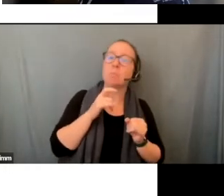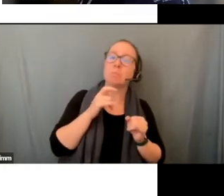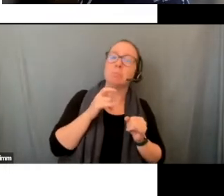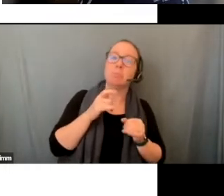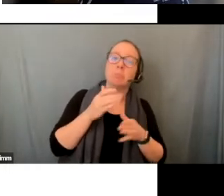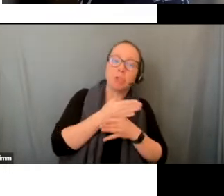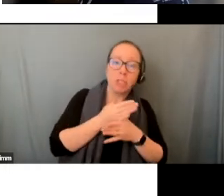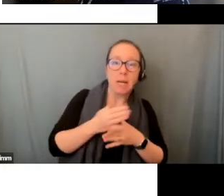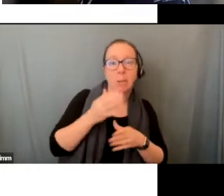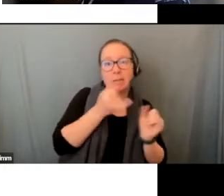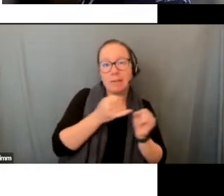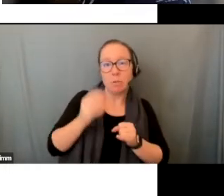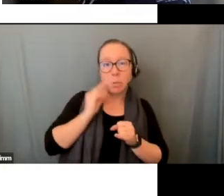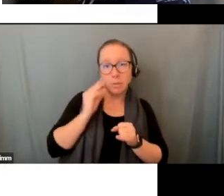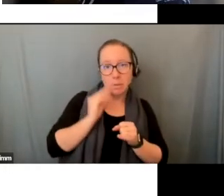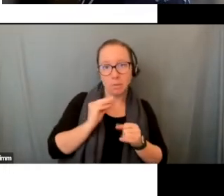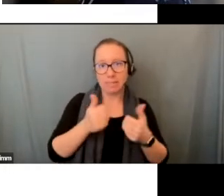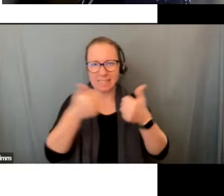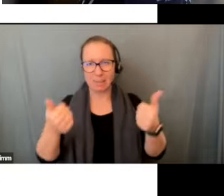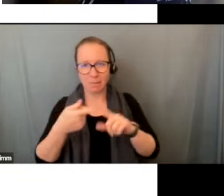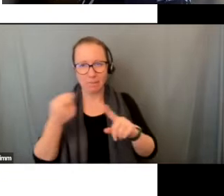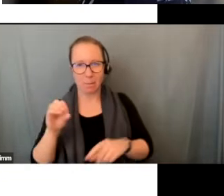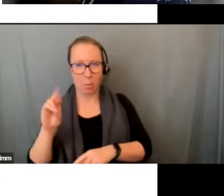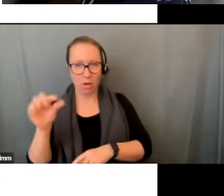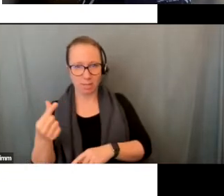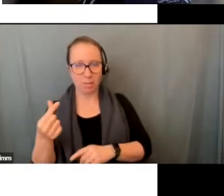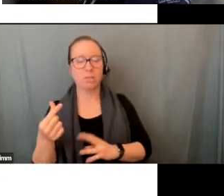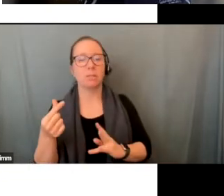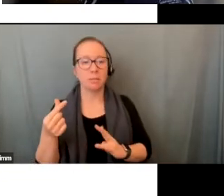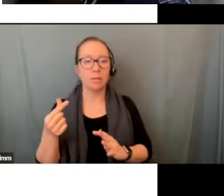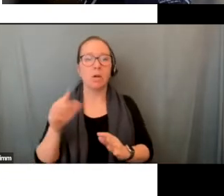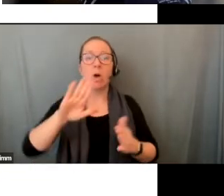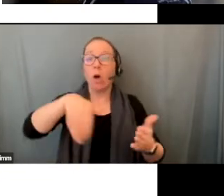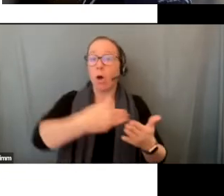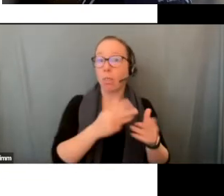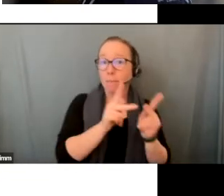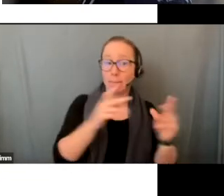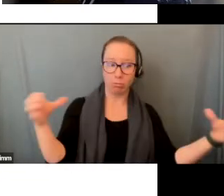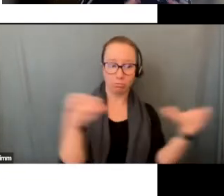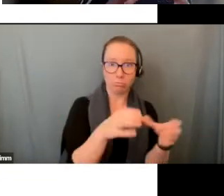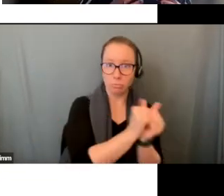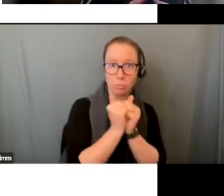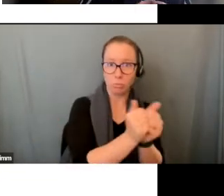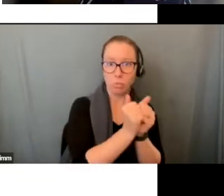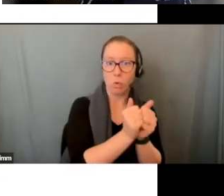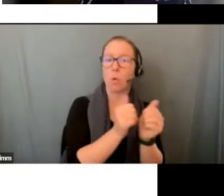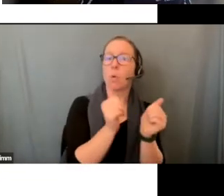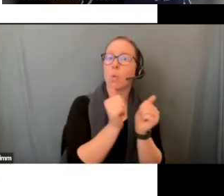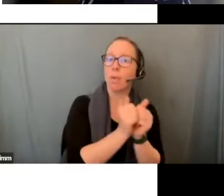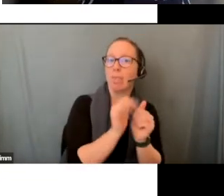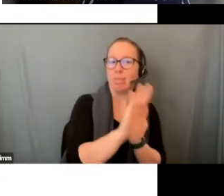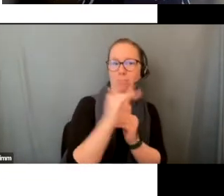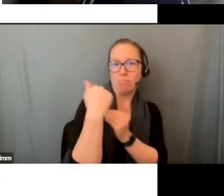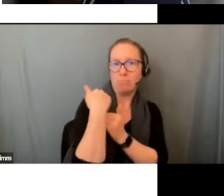that is separate from being part of an organization. And all of those people are coming together with the